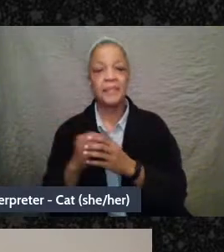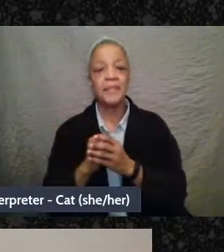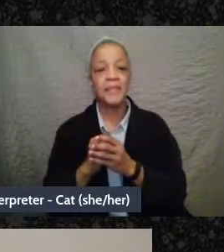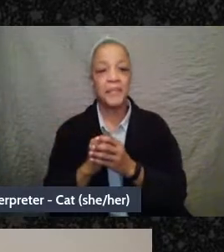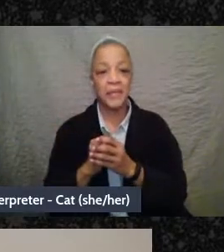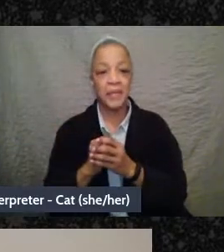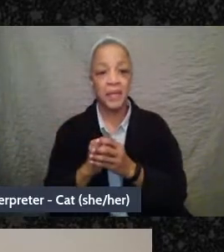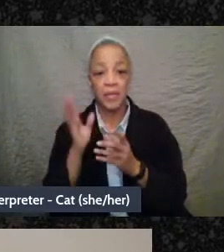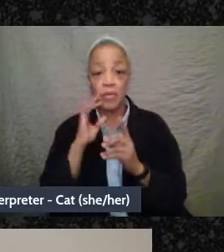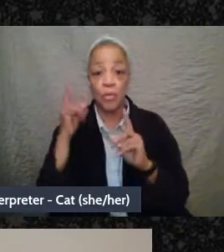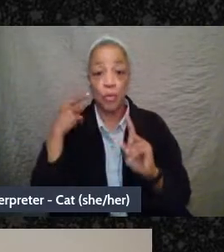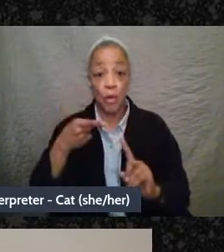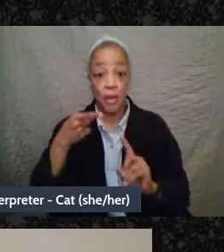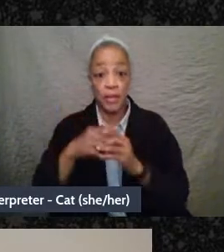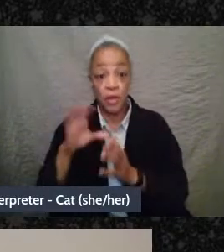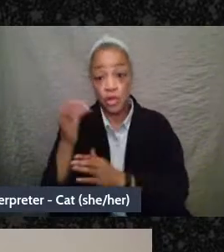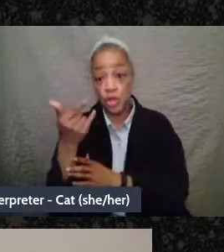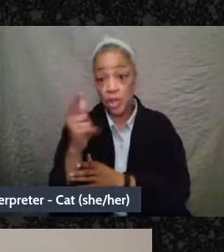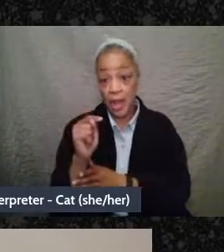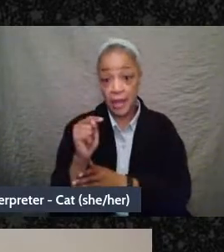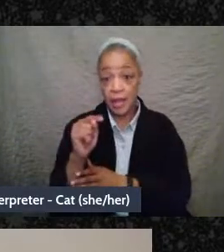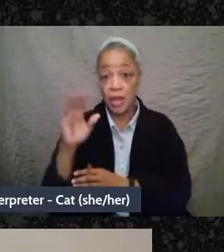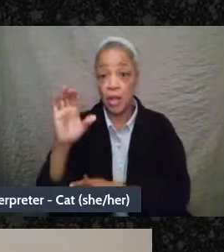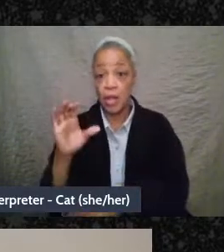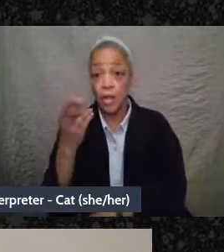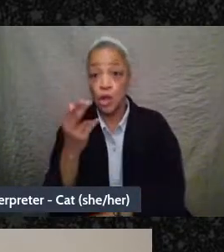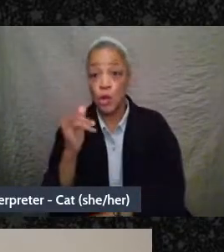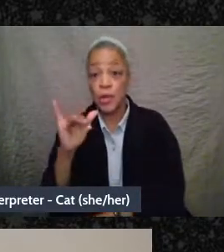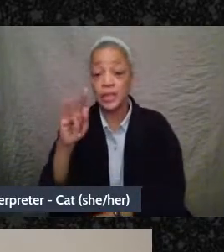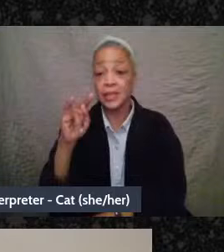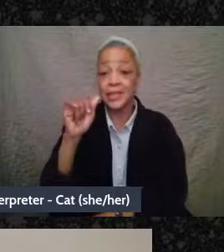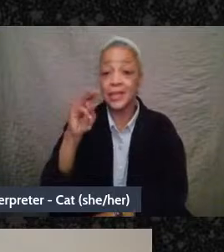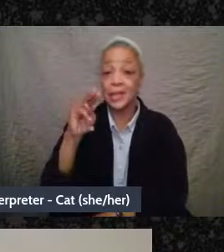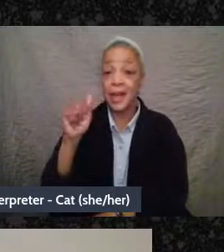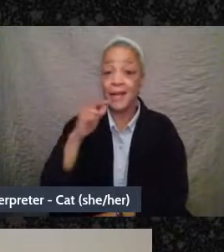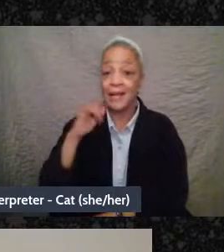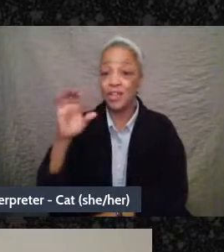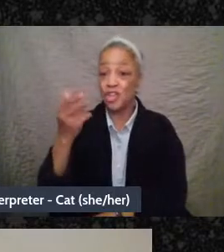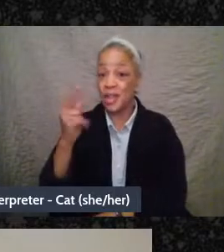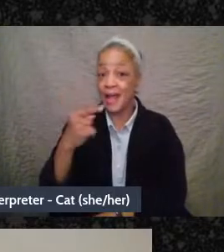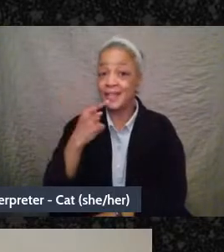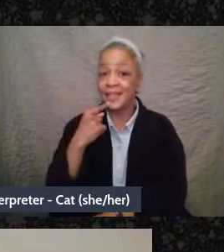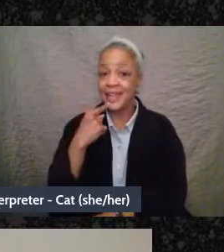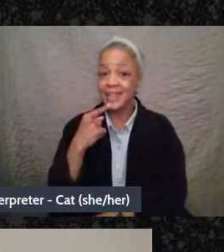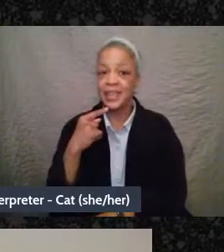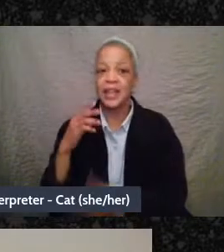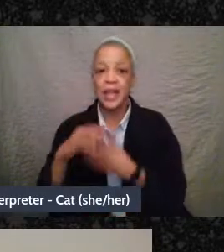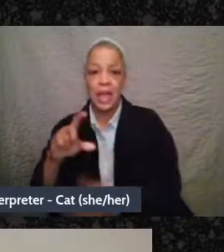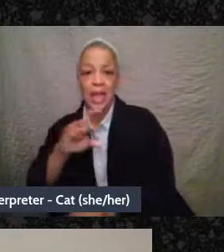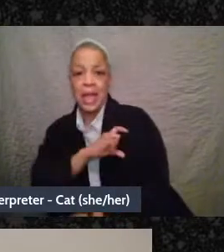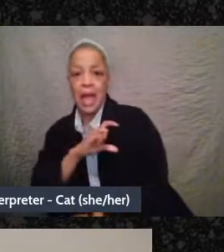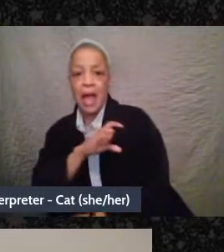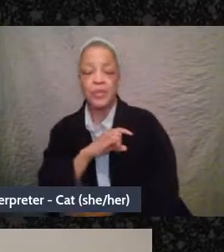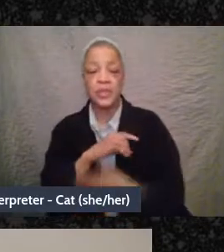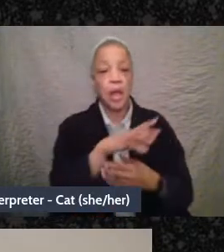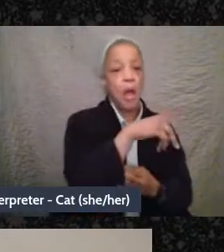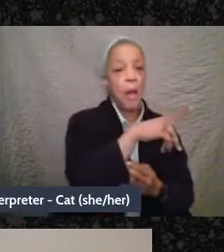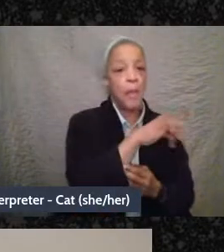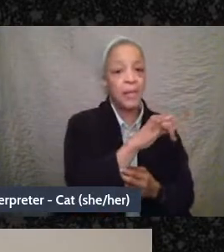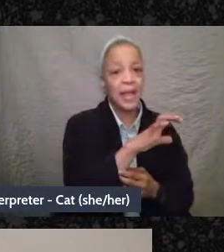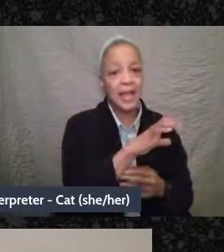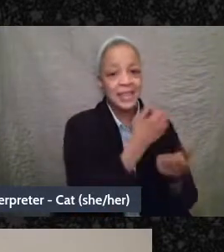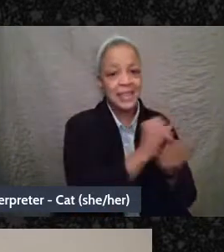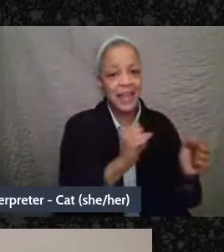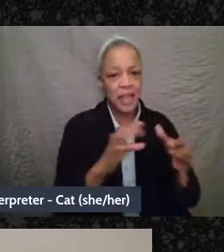to the point in the chat, you know, Christina's saying, you know, we need to break the association between cops and public safety. And it's